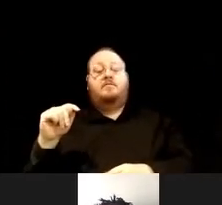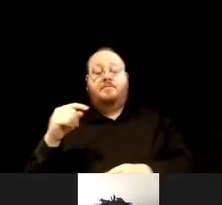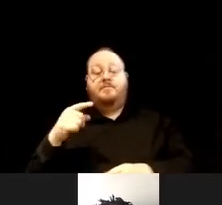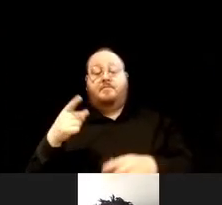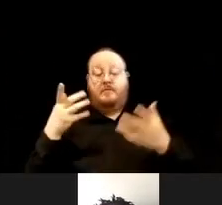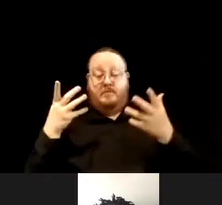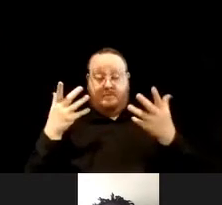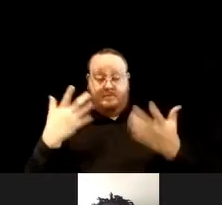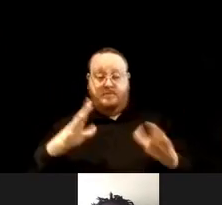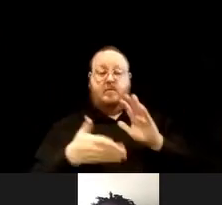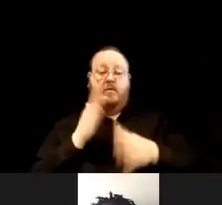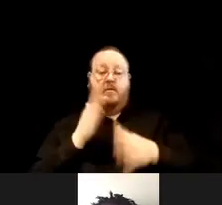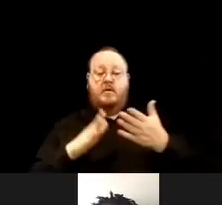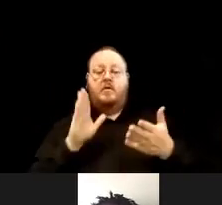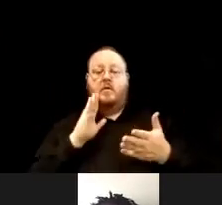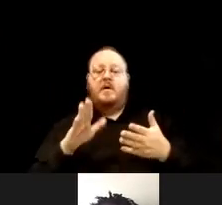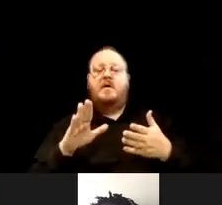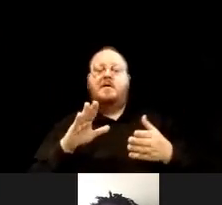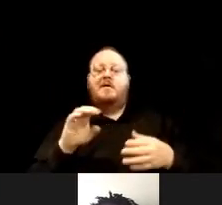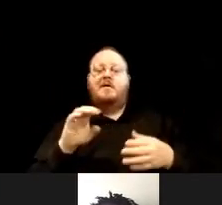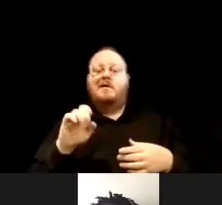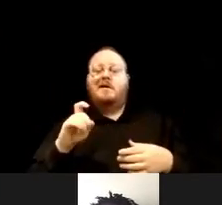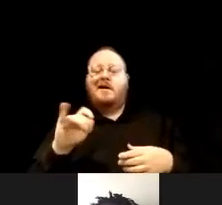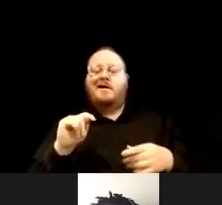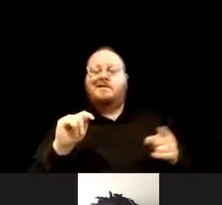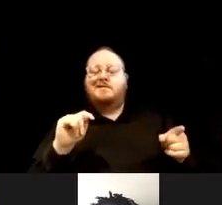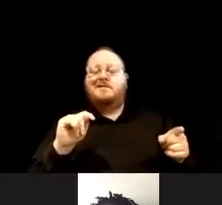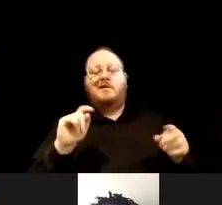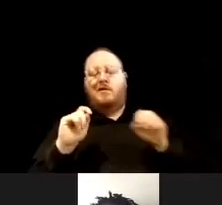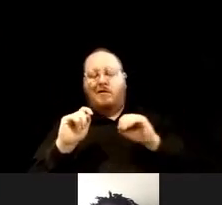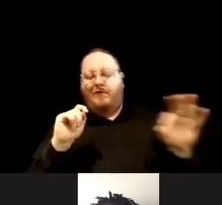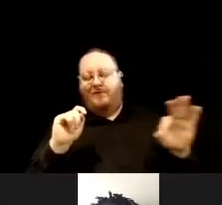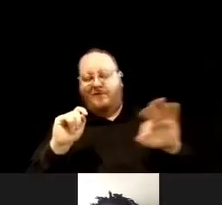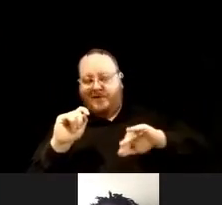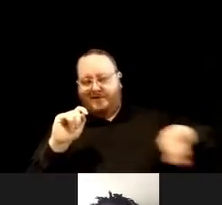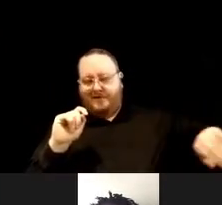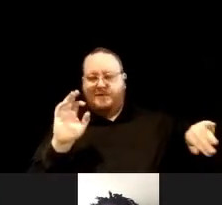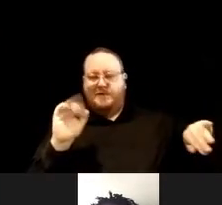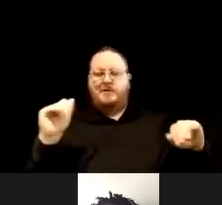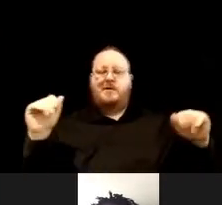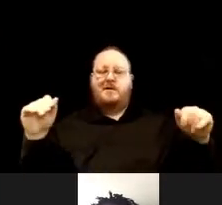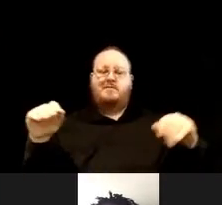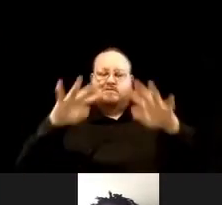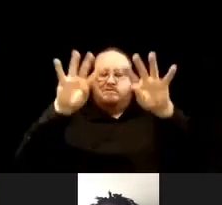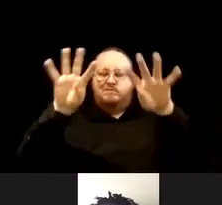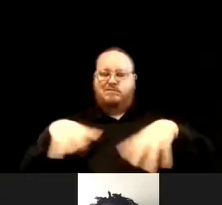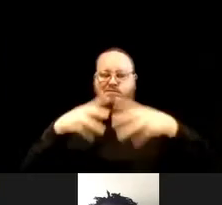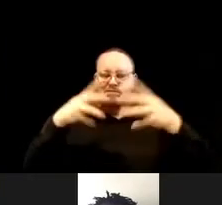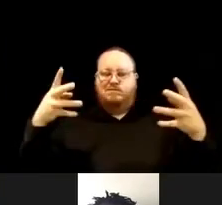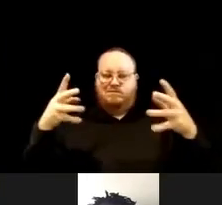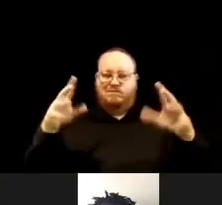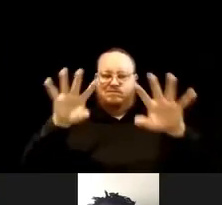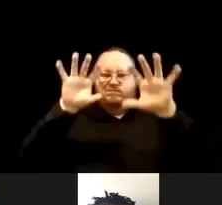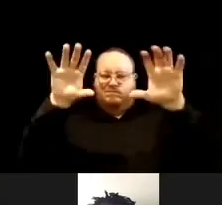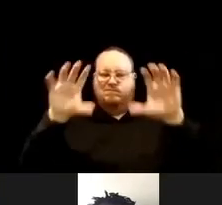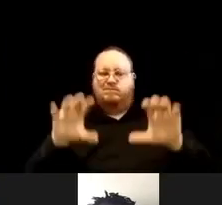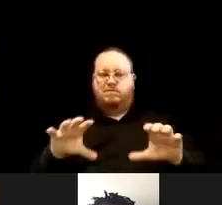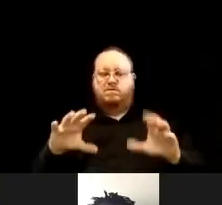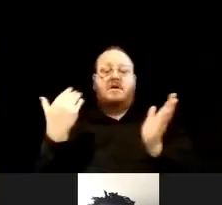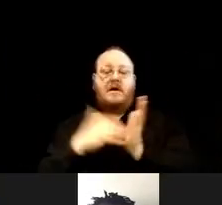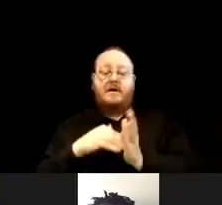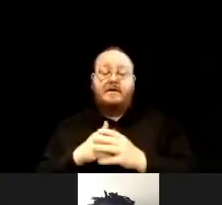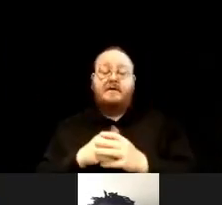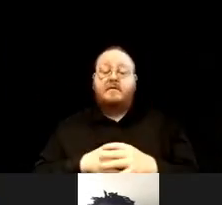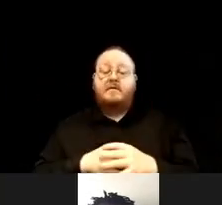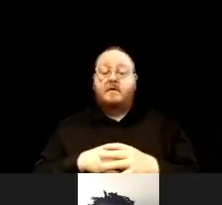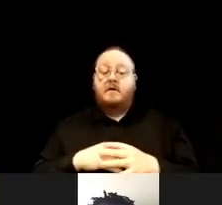exit out of that so that you can go back to the Zoom window and see everyone. You'll have the little boxes on the side, and you'll